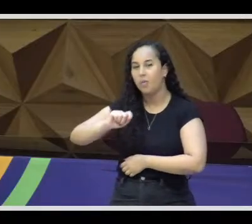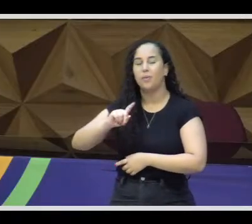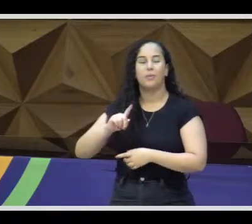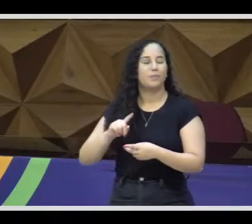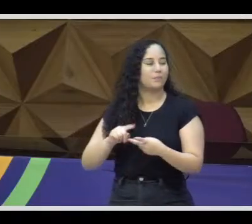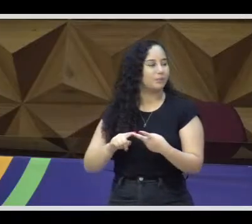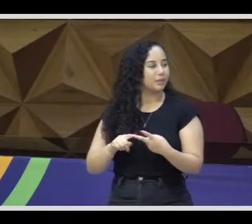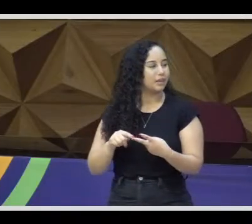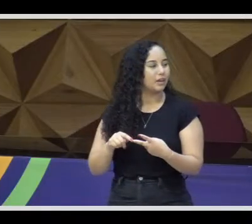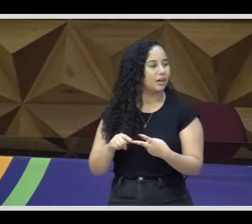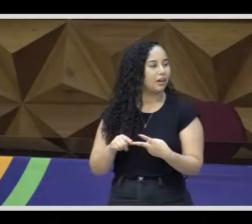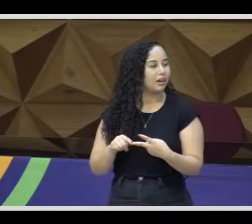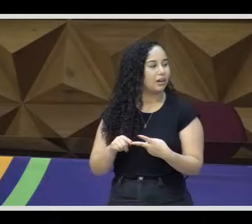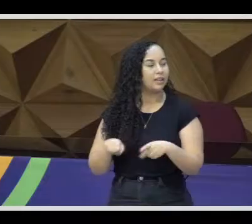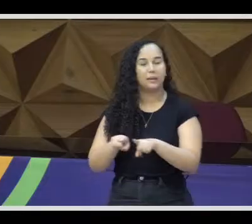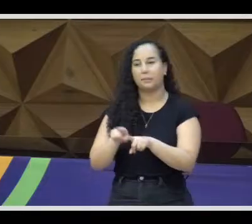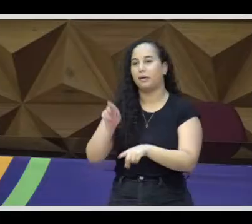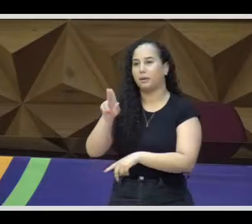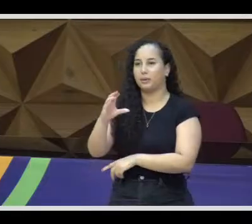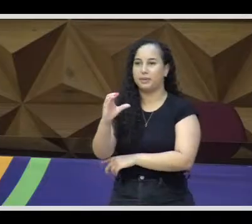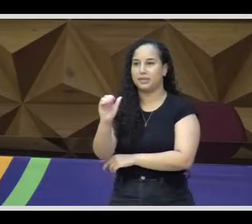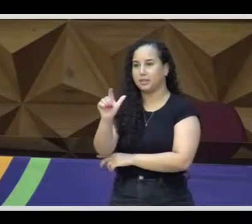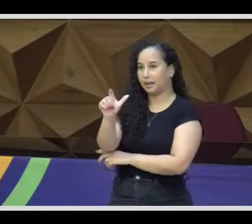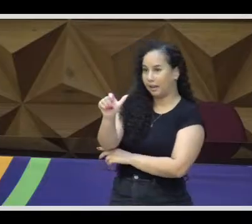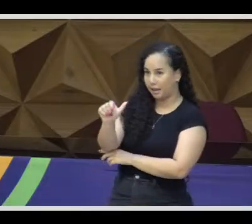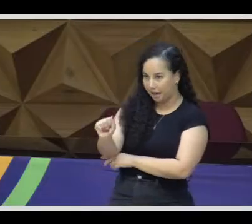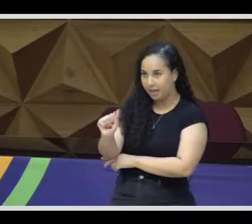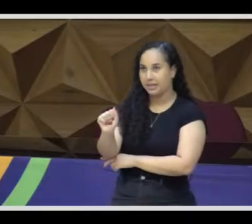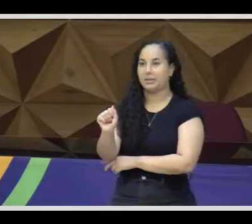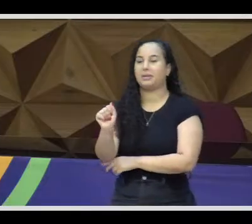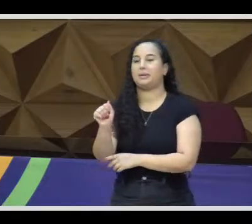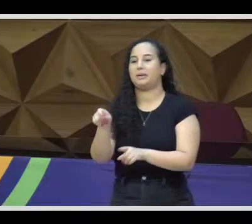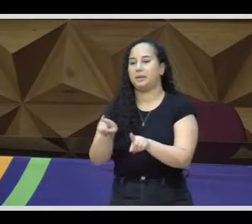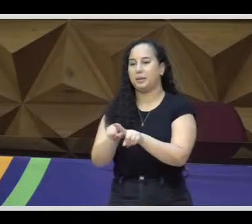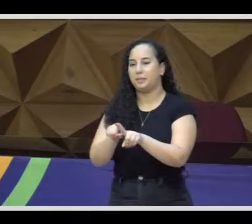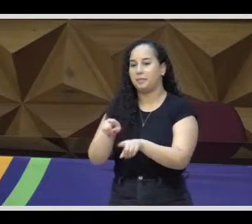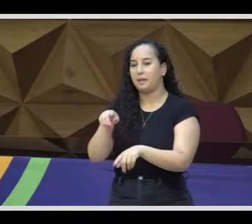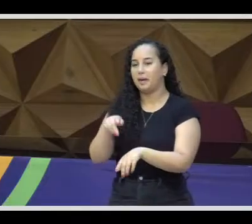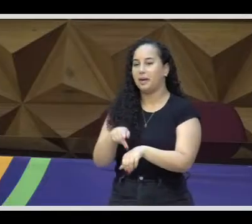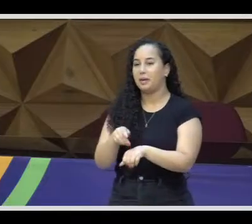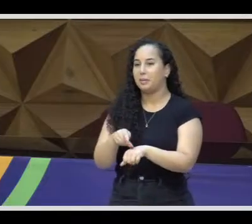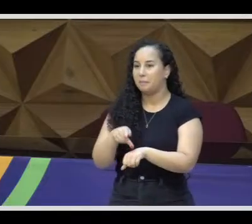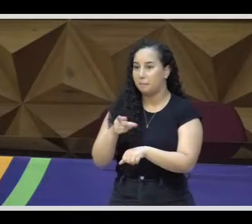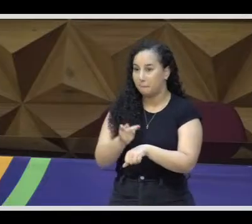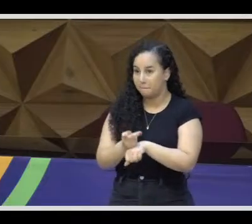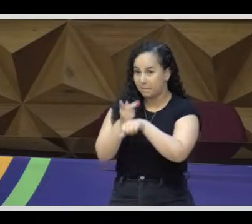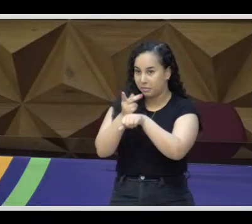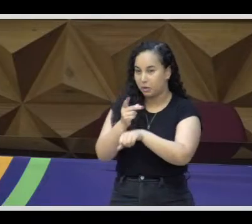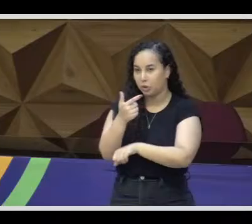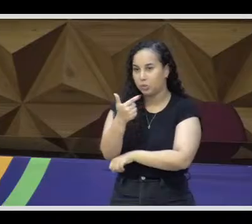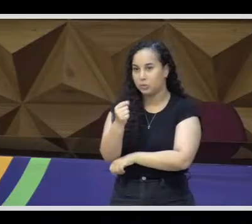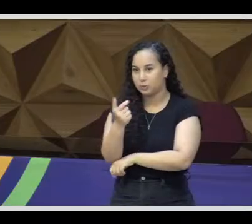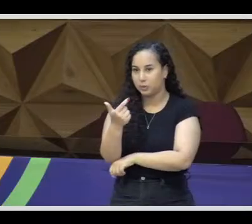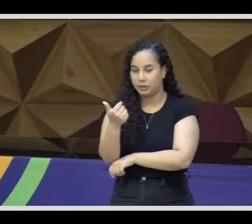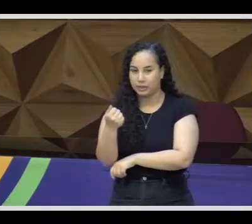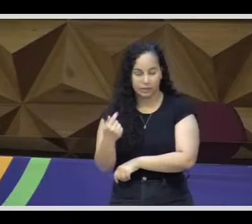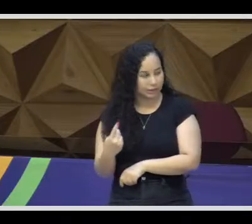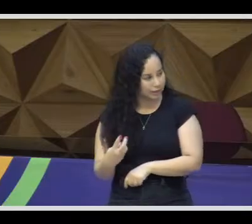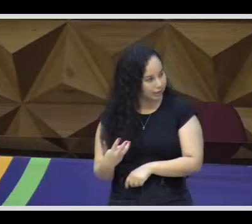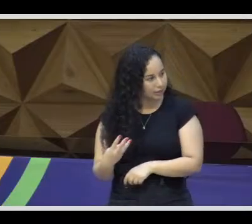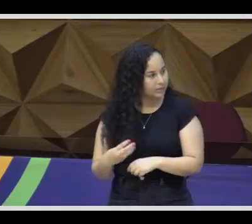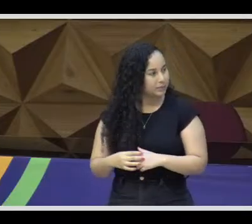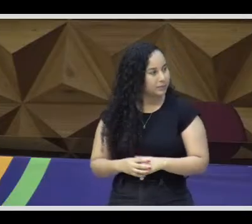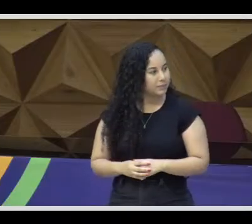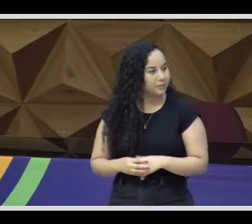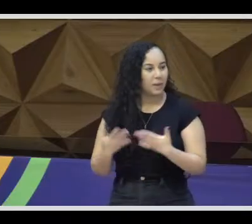the UCLA Swar Prize for Best Doctoral Dissertation in 2013. It's